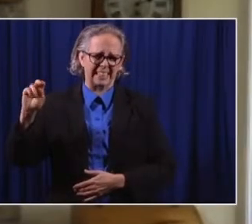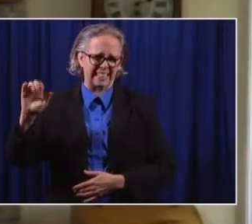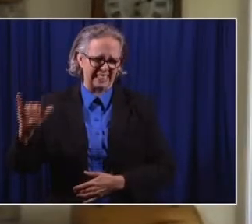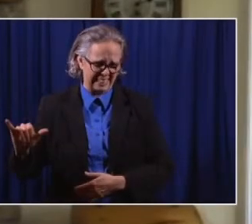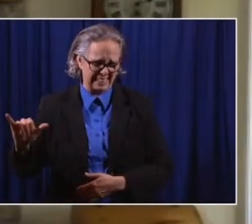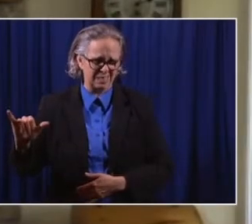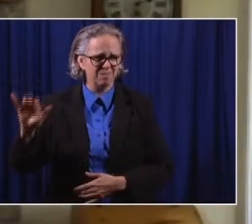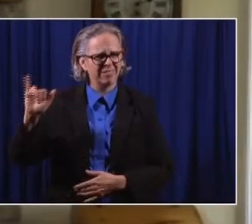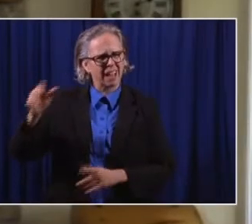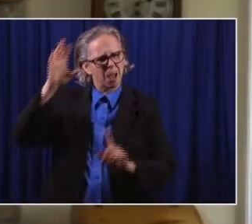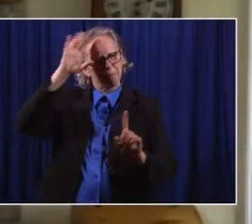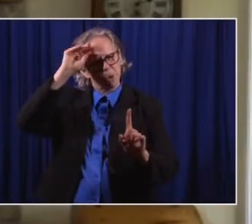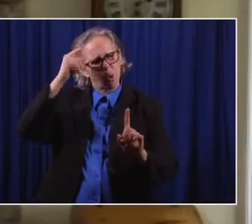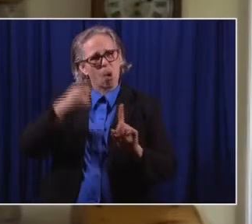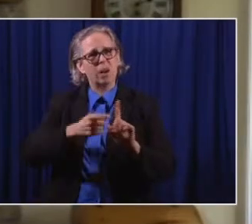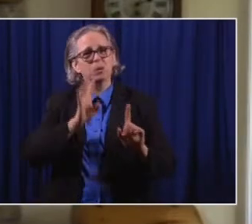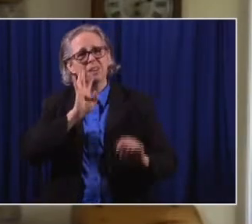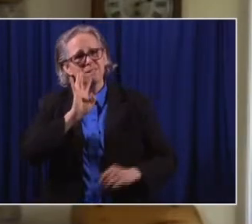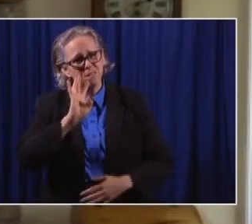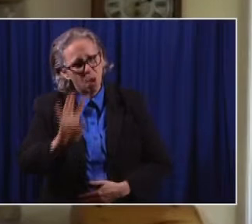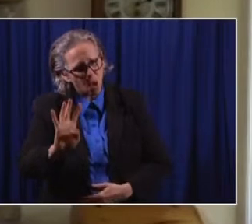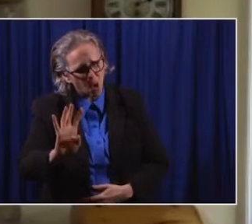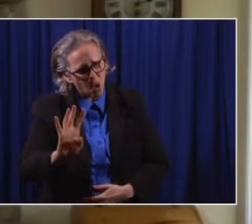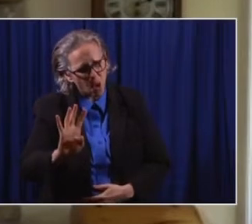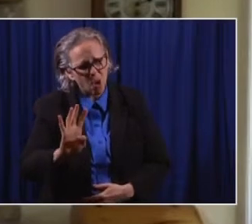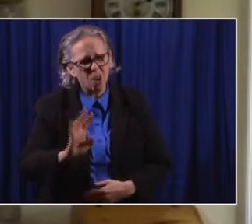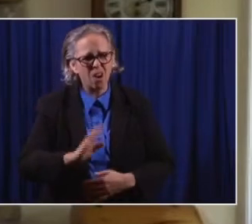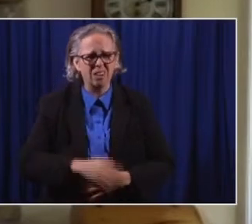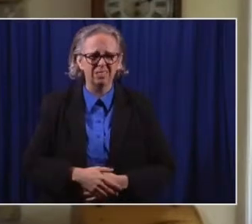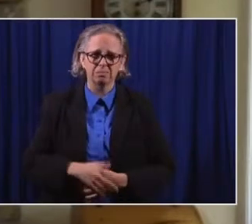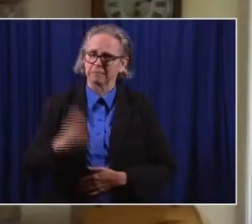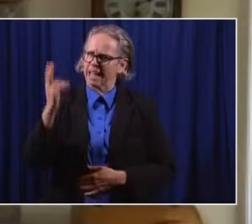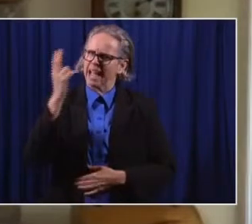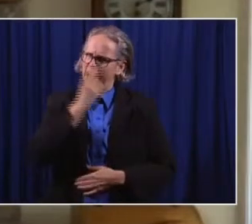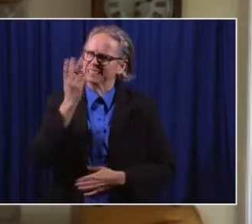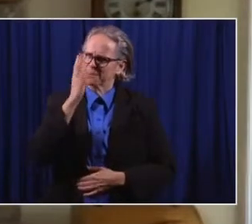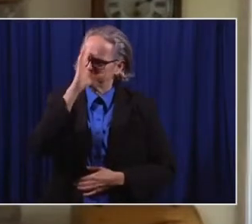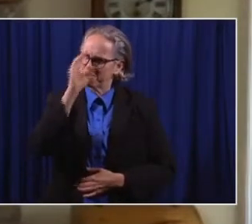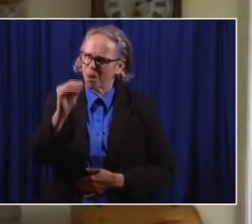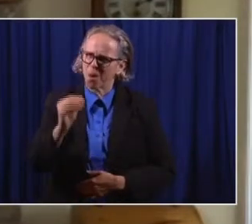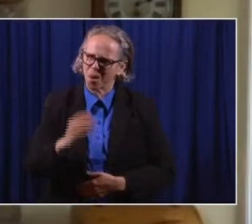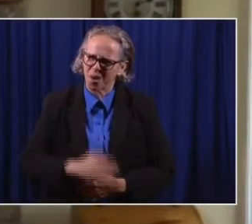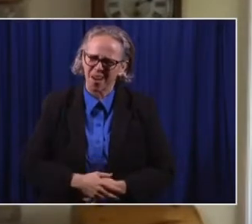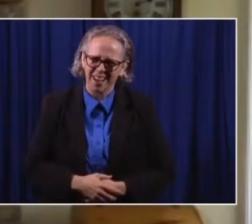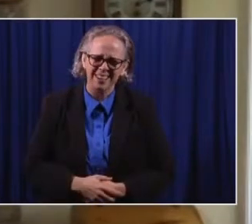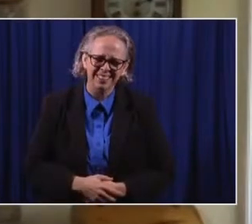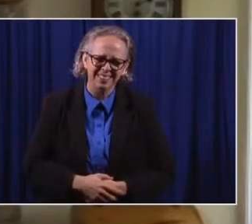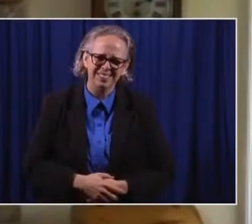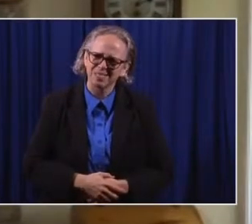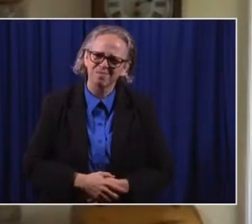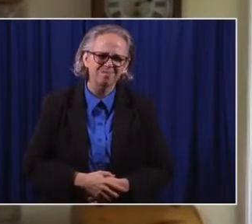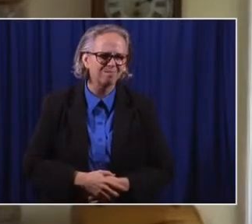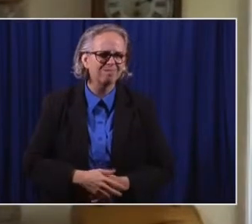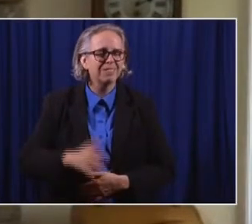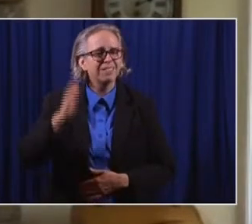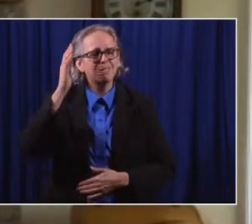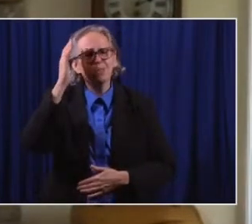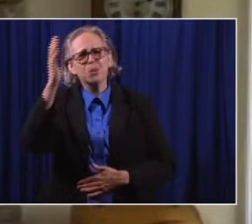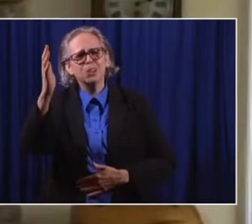He was a 4-year-old. He was an innocent child. His future full of infinite